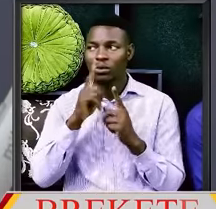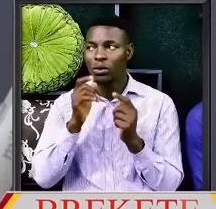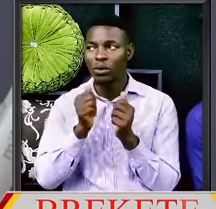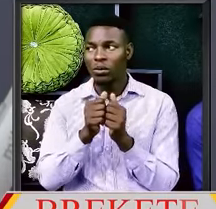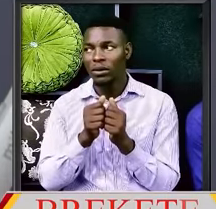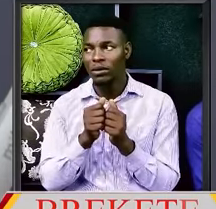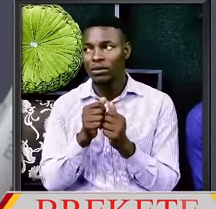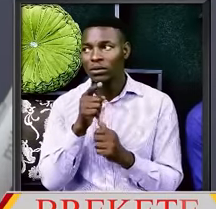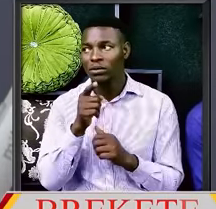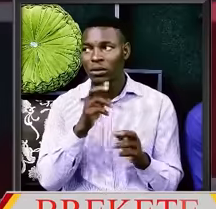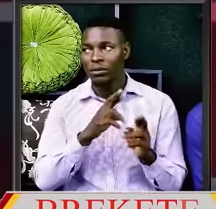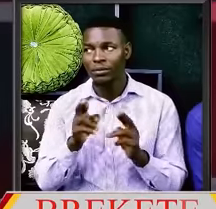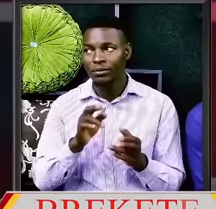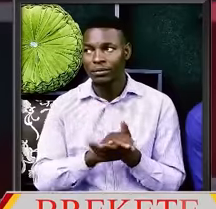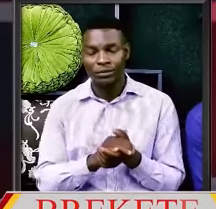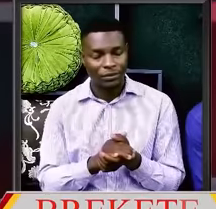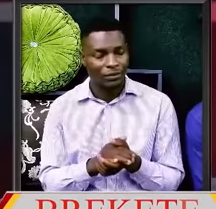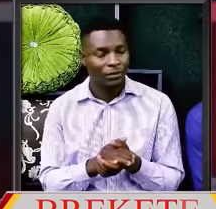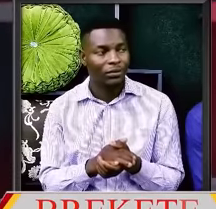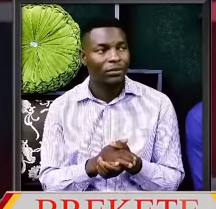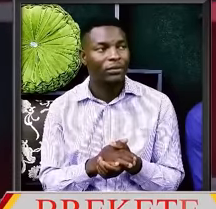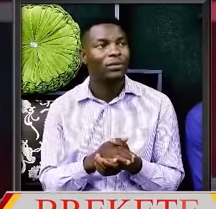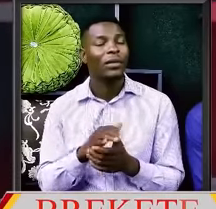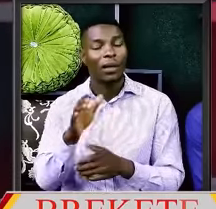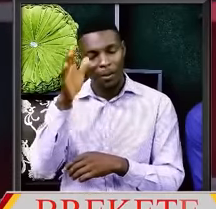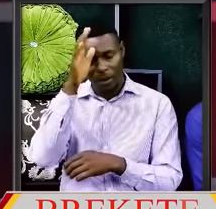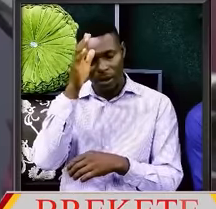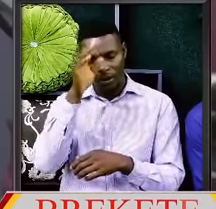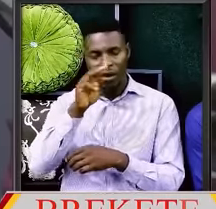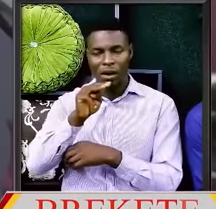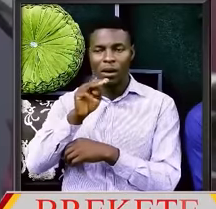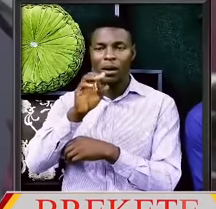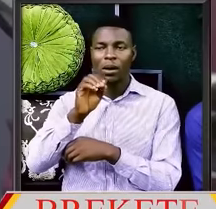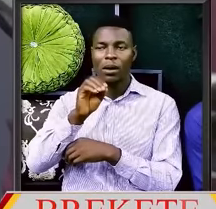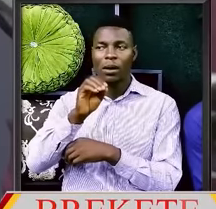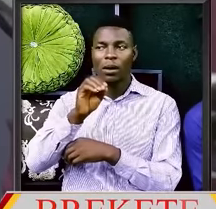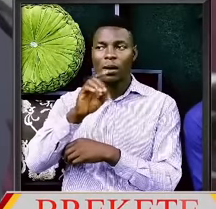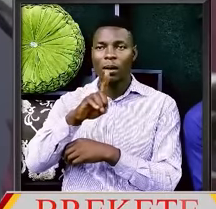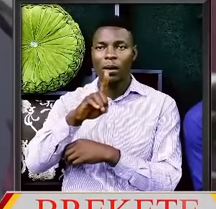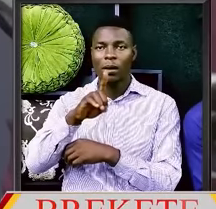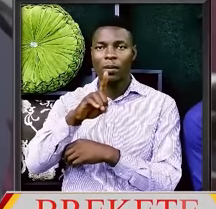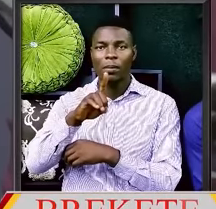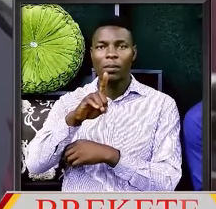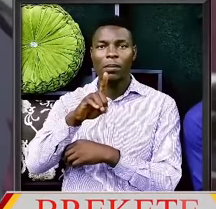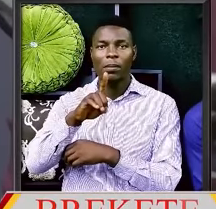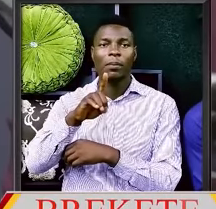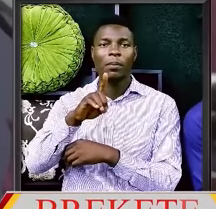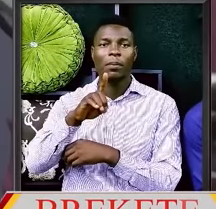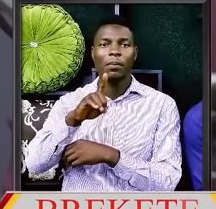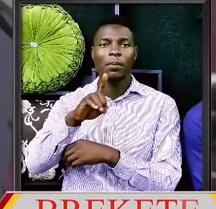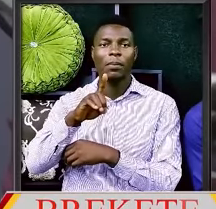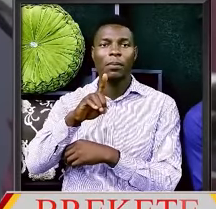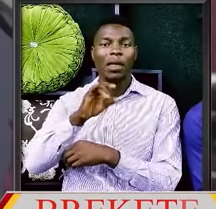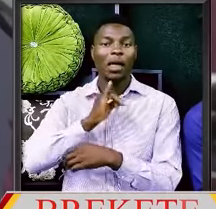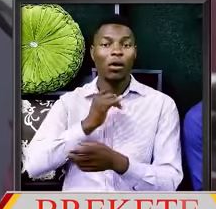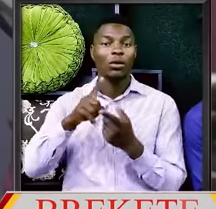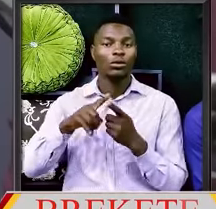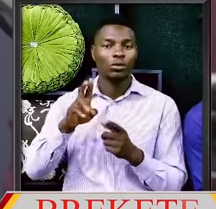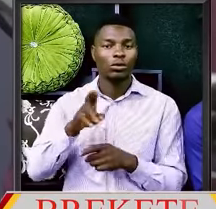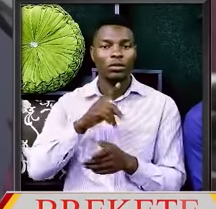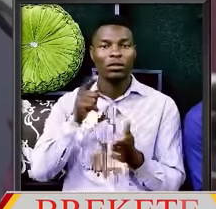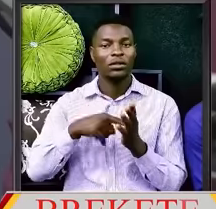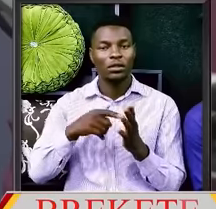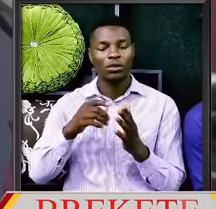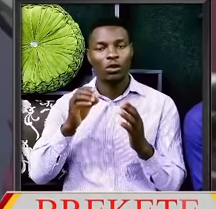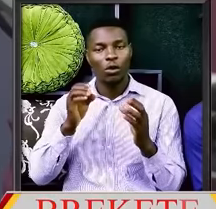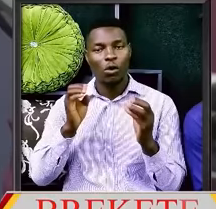sir? I'm ready. Mm-hmm. Baba Mohbad, sir. I want to use this opportunity to lift up your